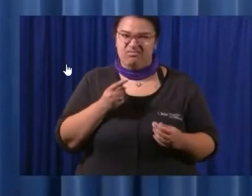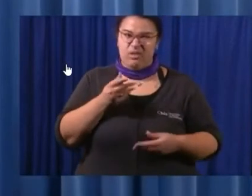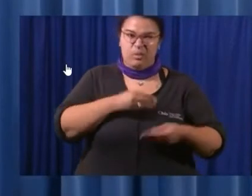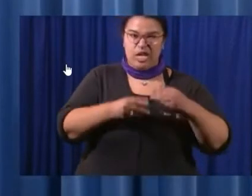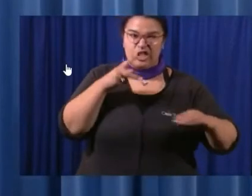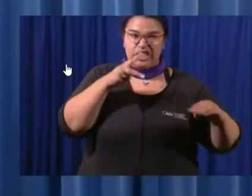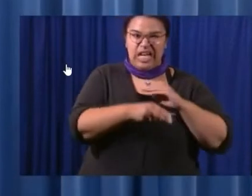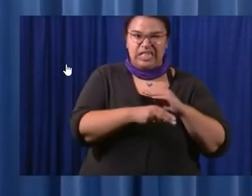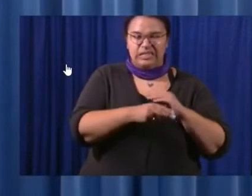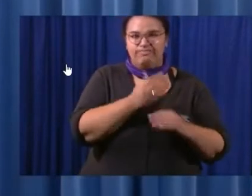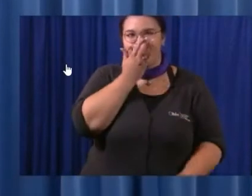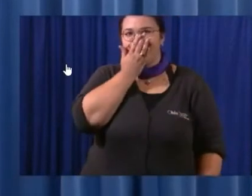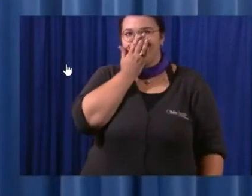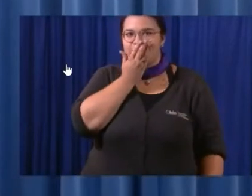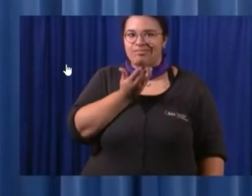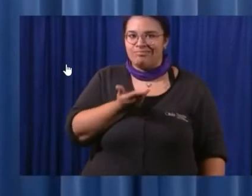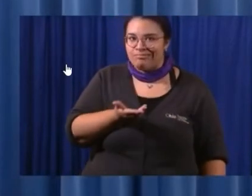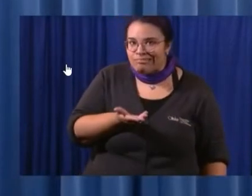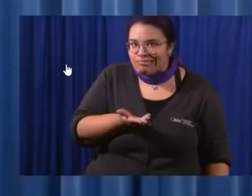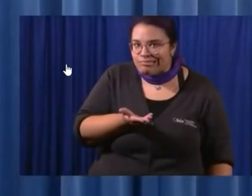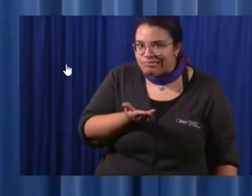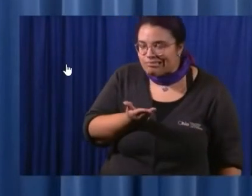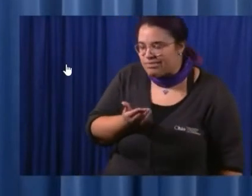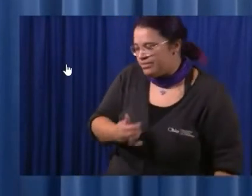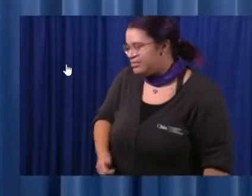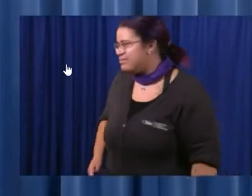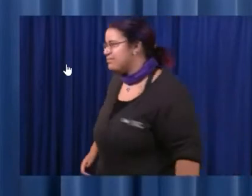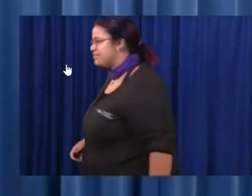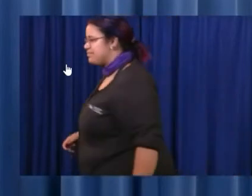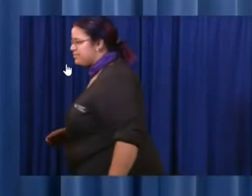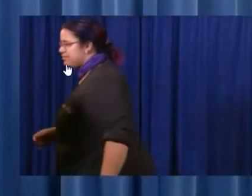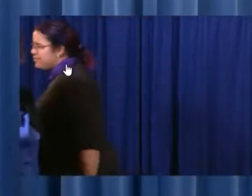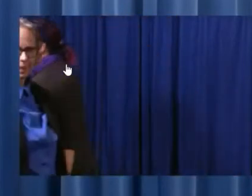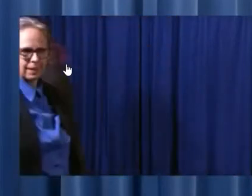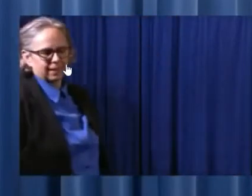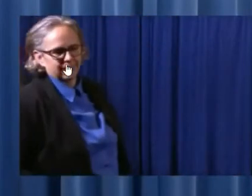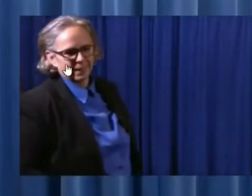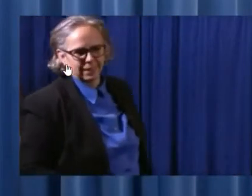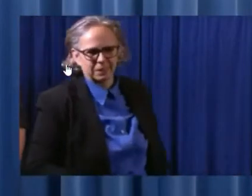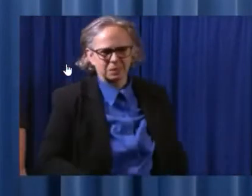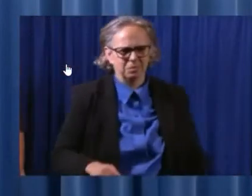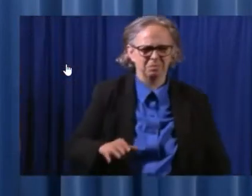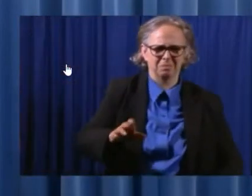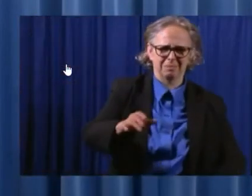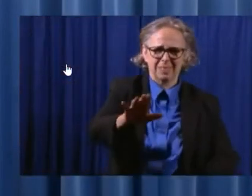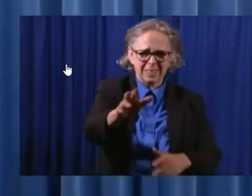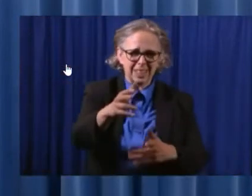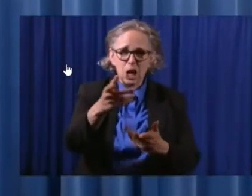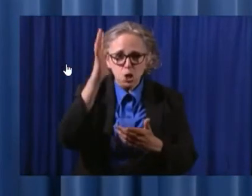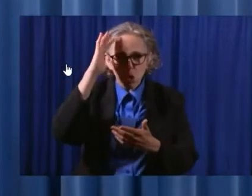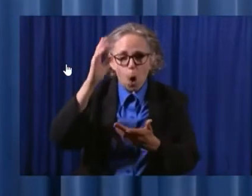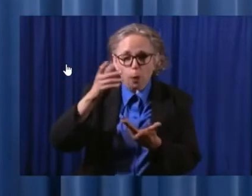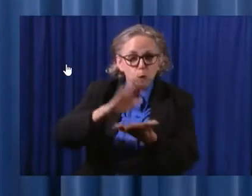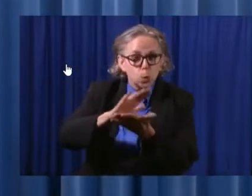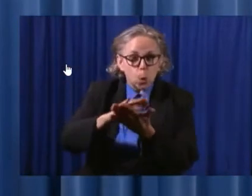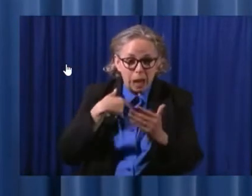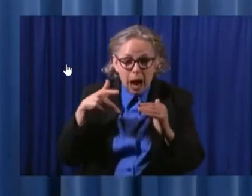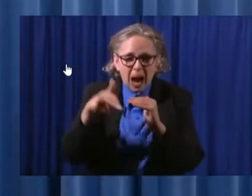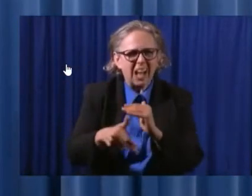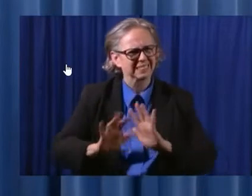What we're trying to do is, look, no one wanted to cut the schools. Certainly, I didn't want to cut the schools. We